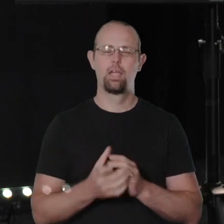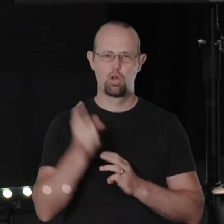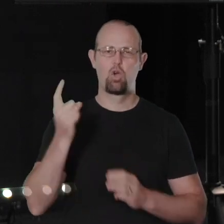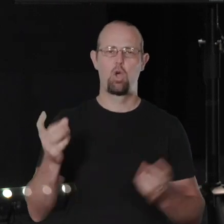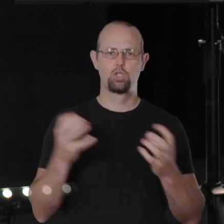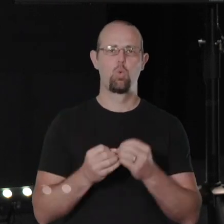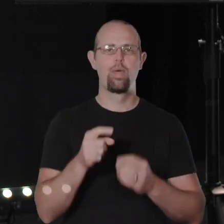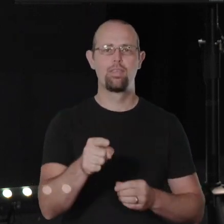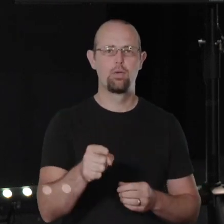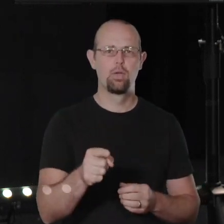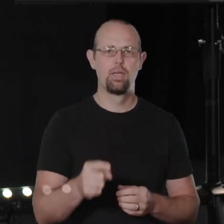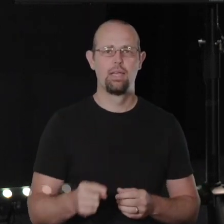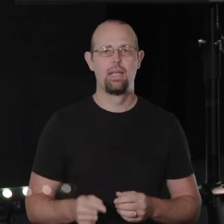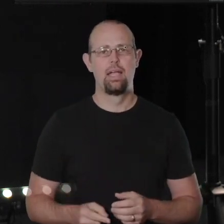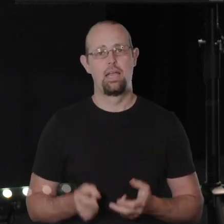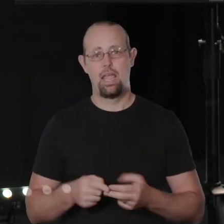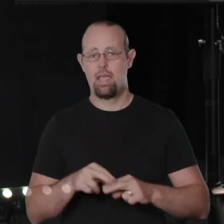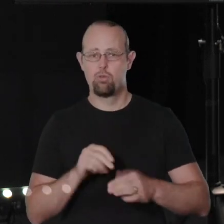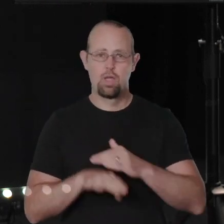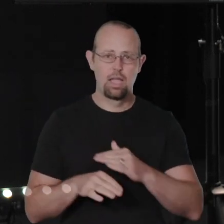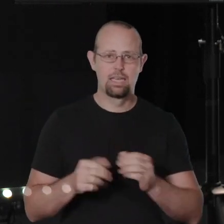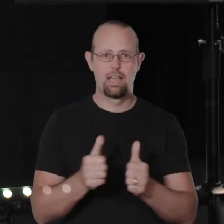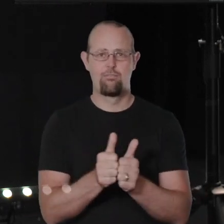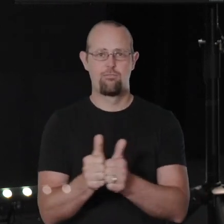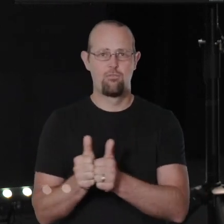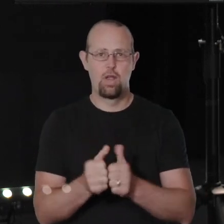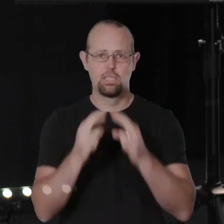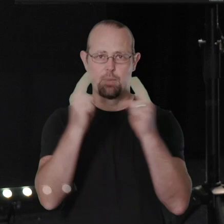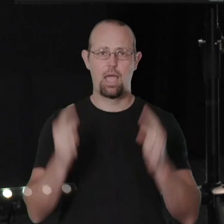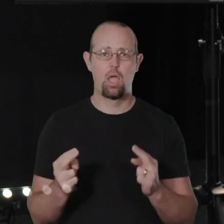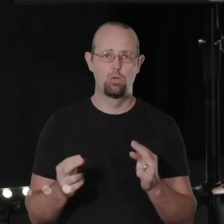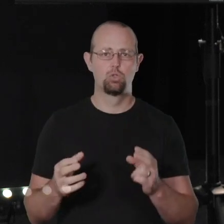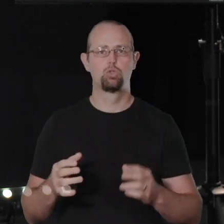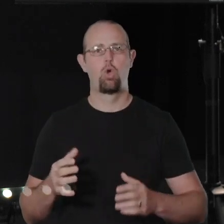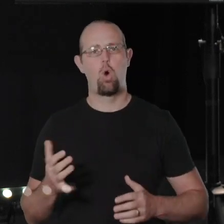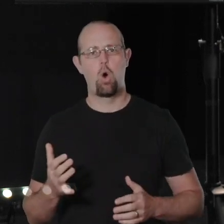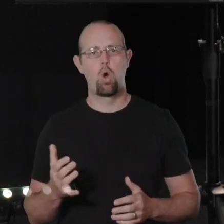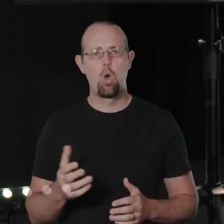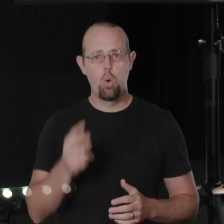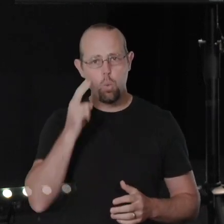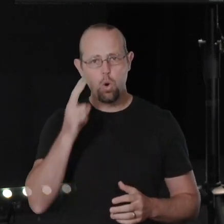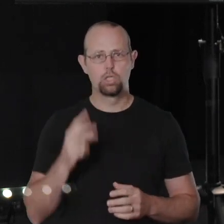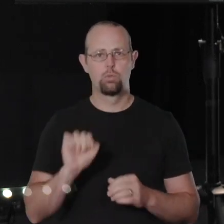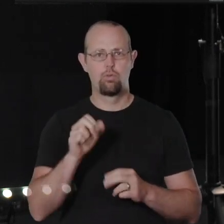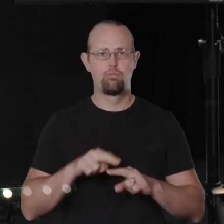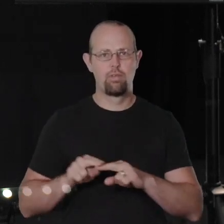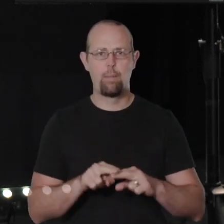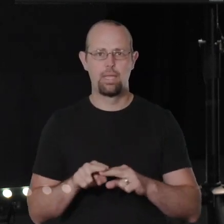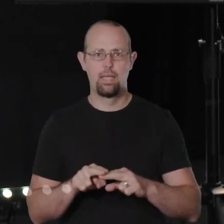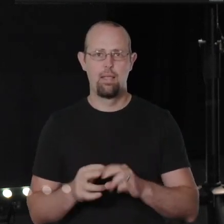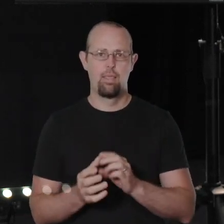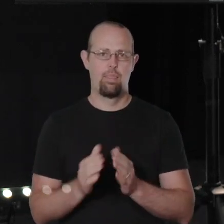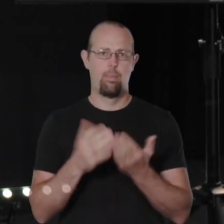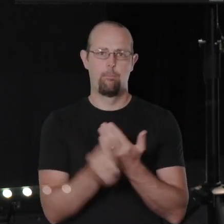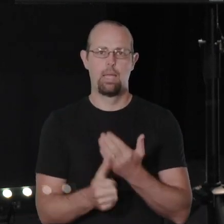you. And of course, if you're in a friendship house or watching with your own family, then the Bible does say where two or three